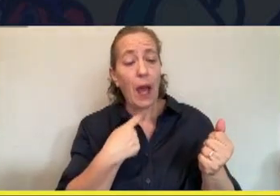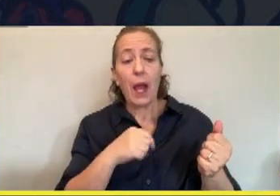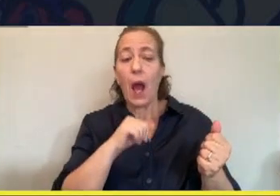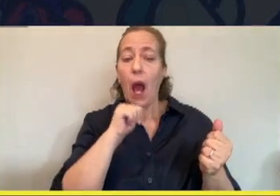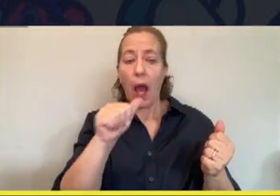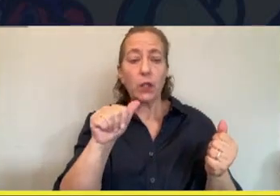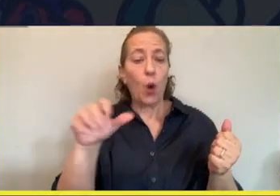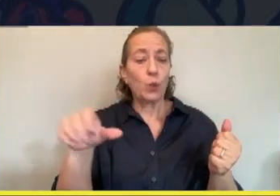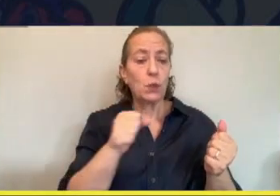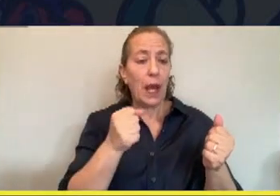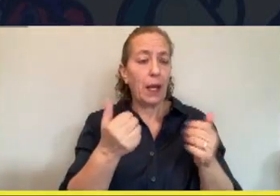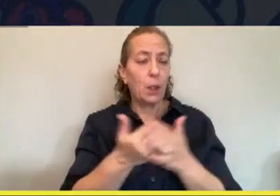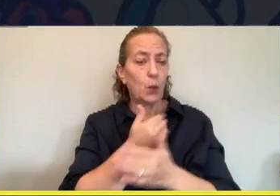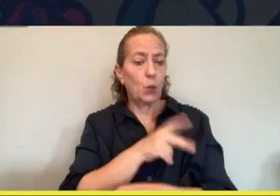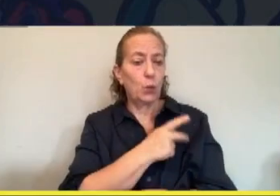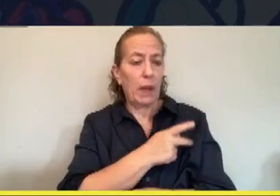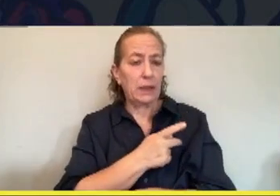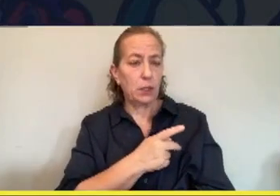patients. Next slide.